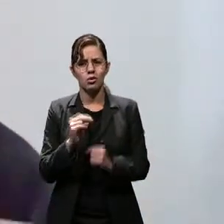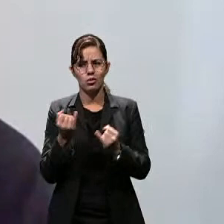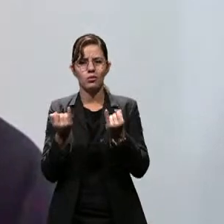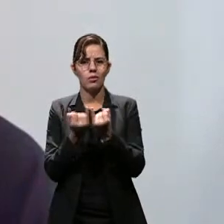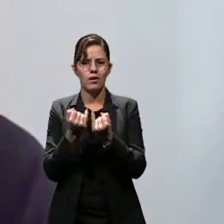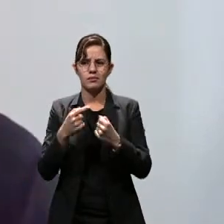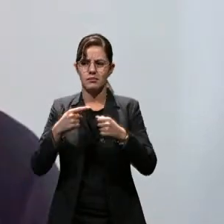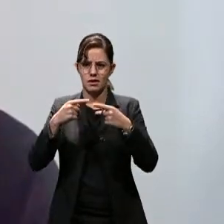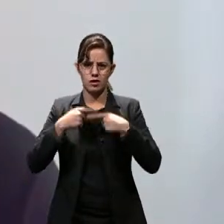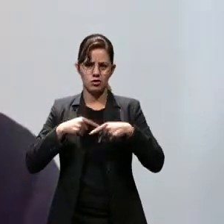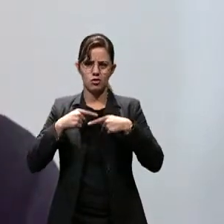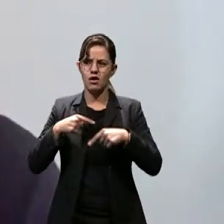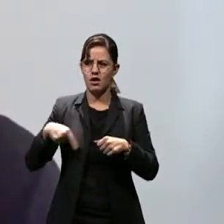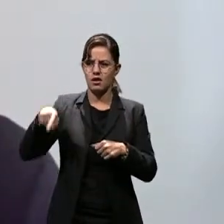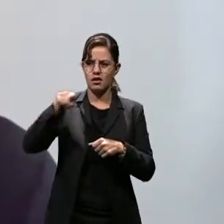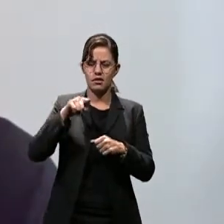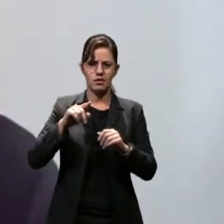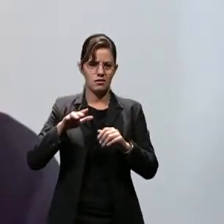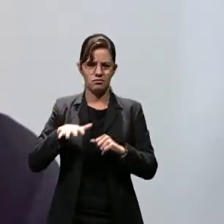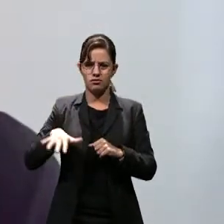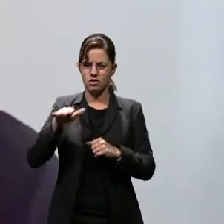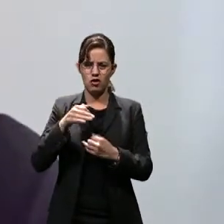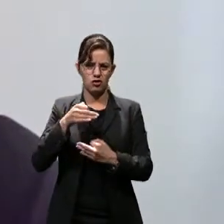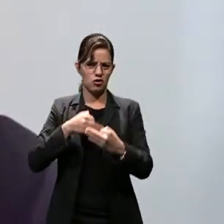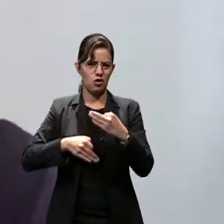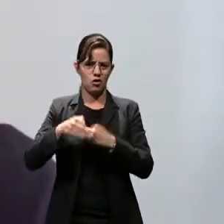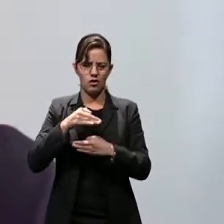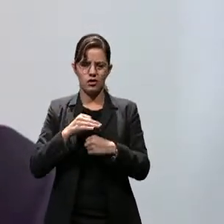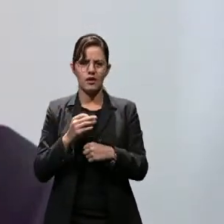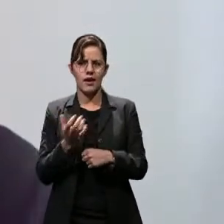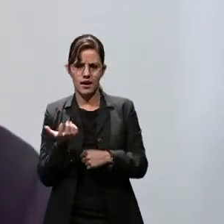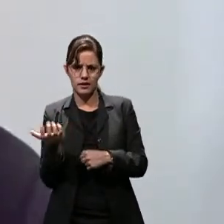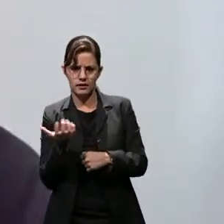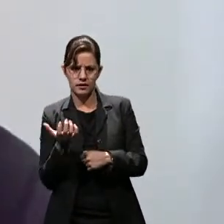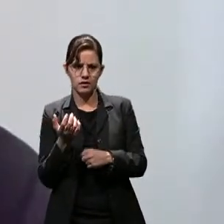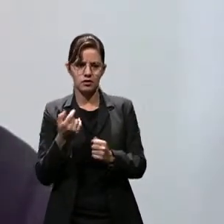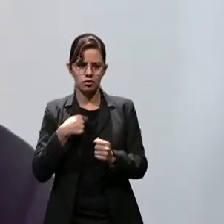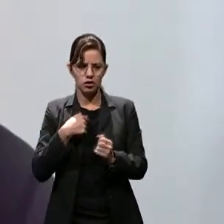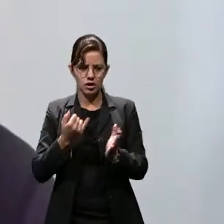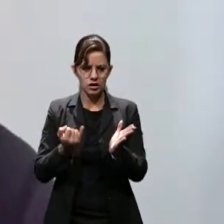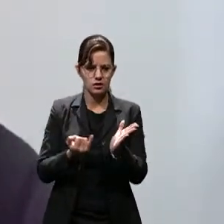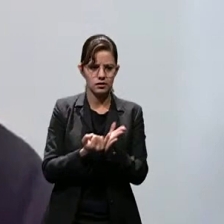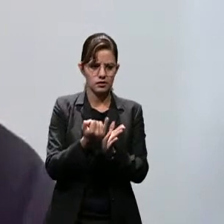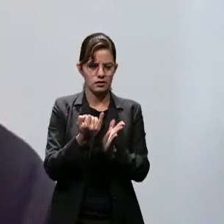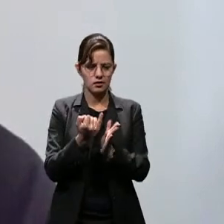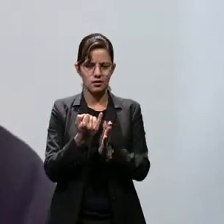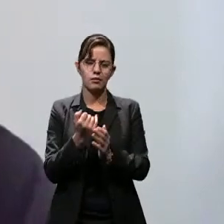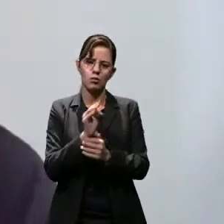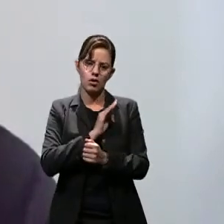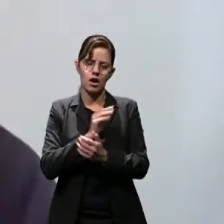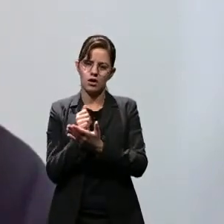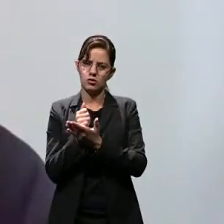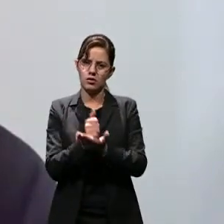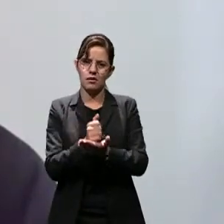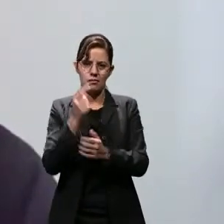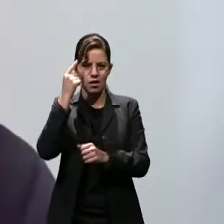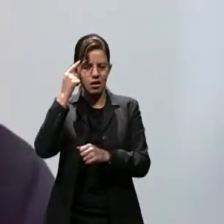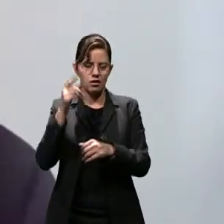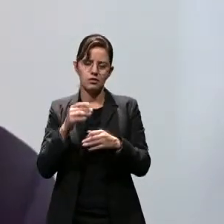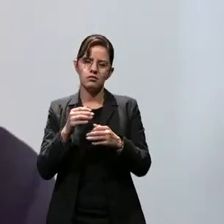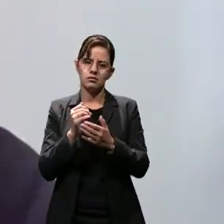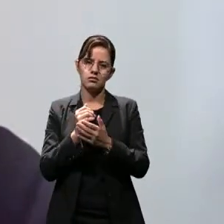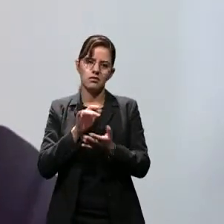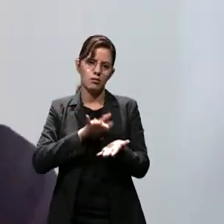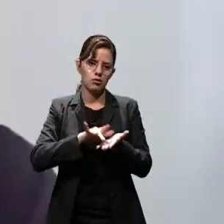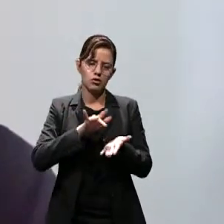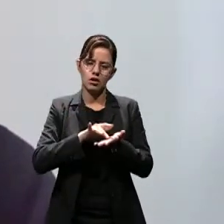be present with the constituents, and that they make decisions that will have an effect on democracy. I think that the work